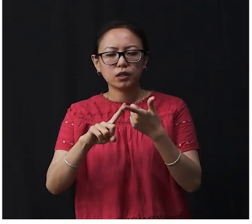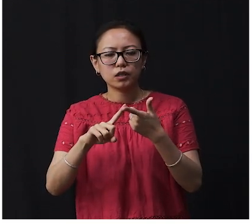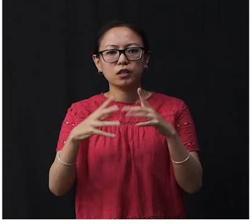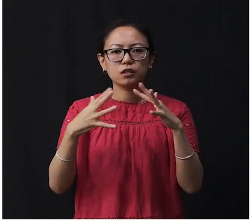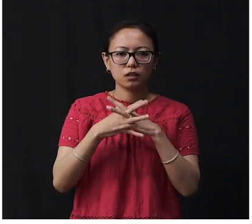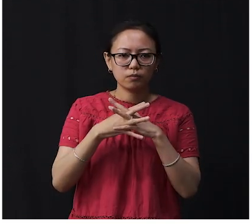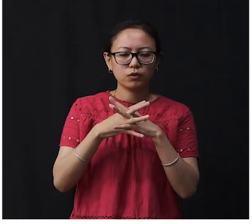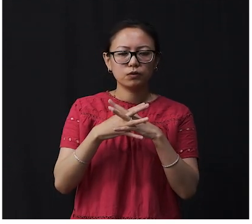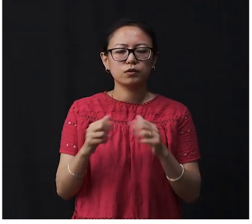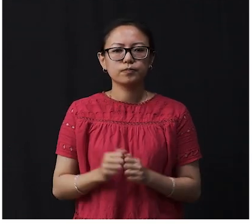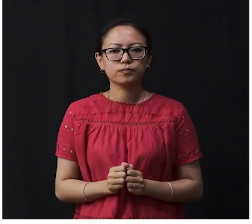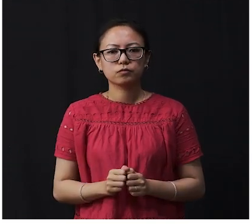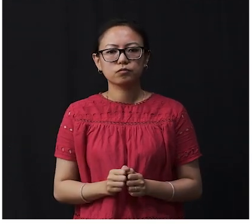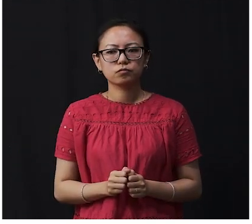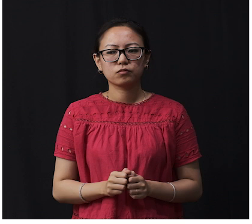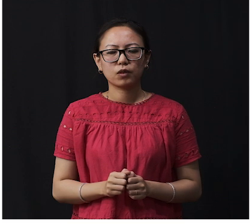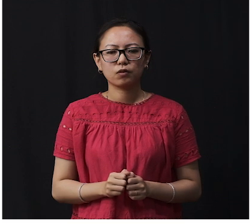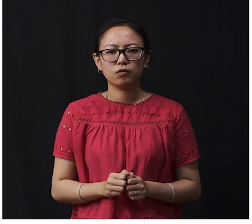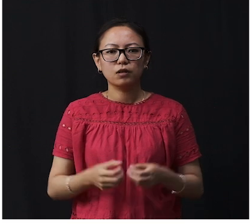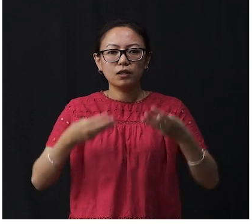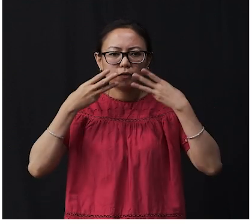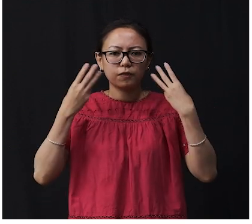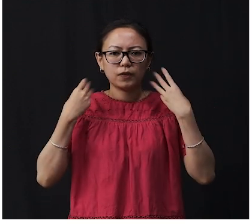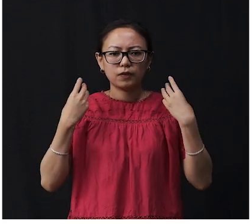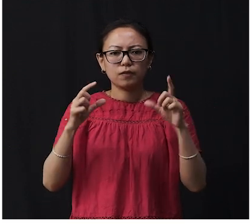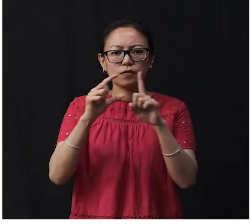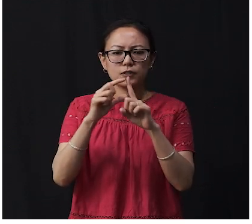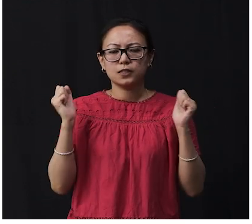can be dangerous when they are angry. They have a sharp claws.